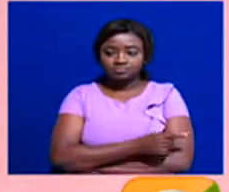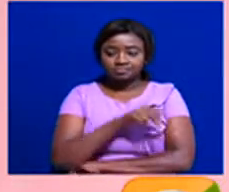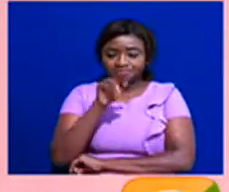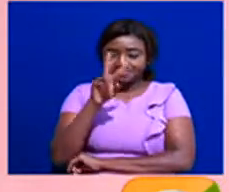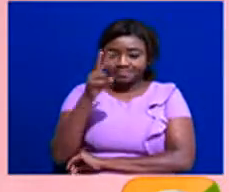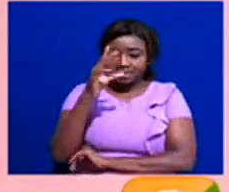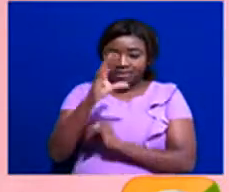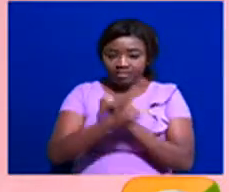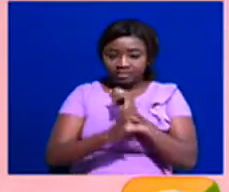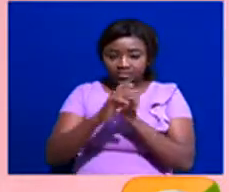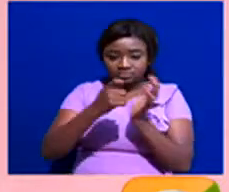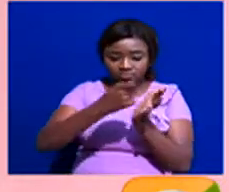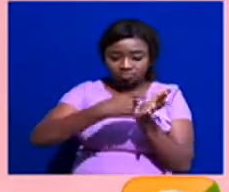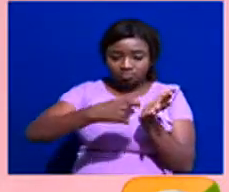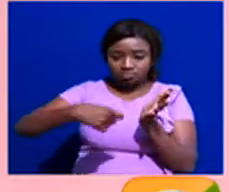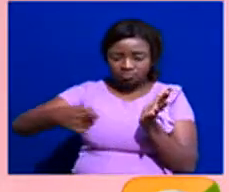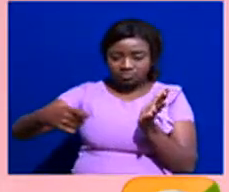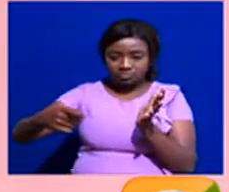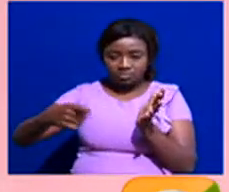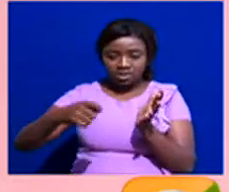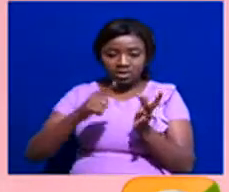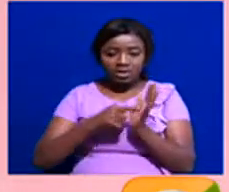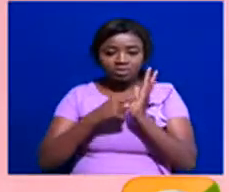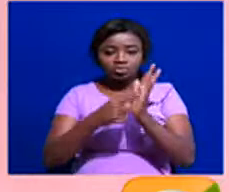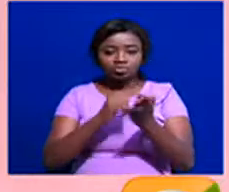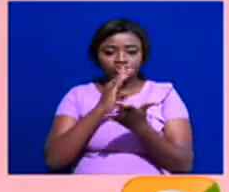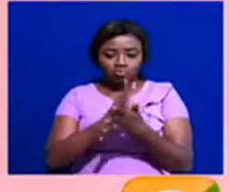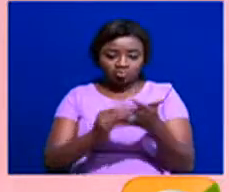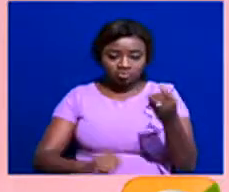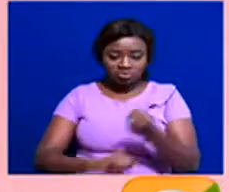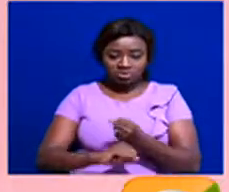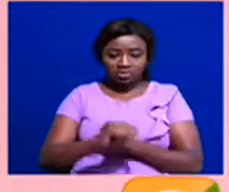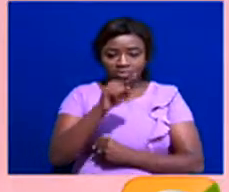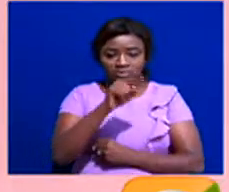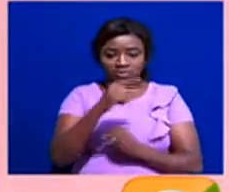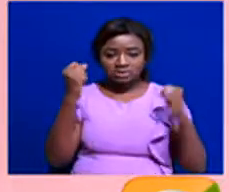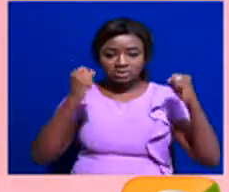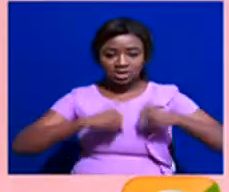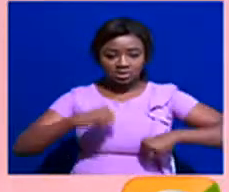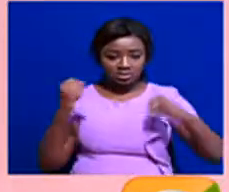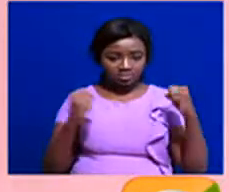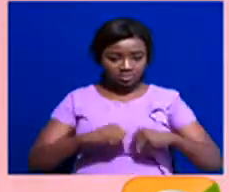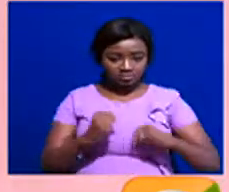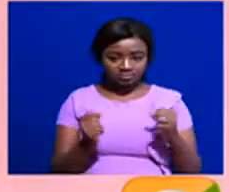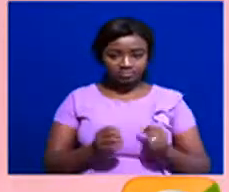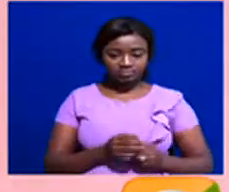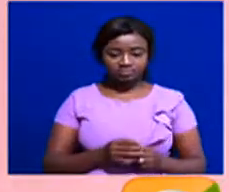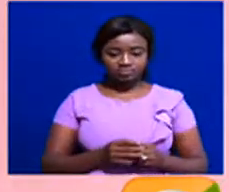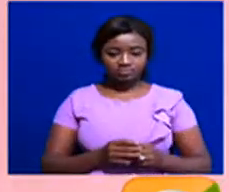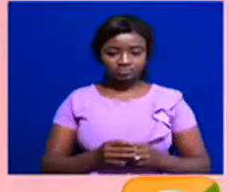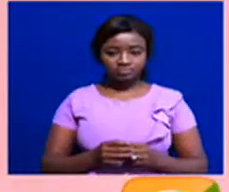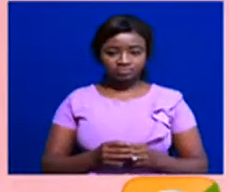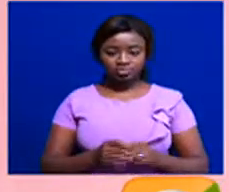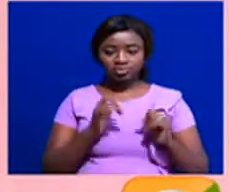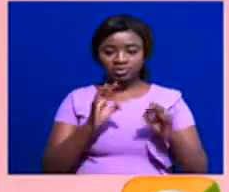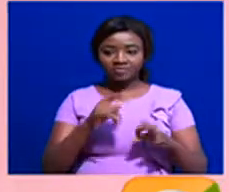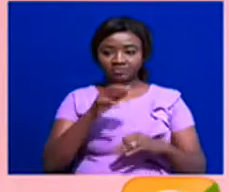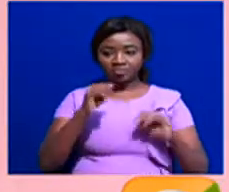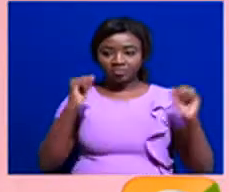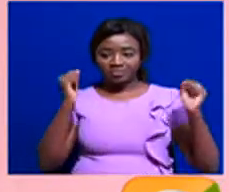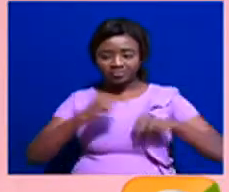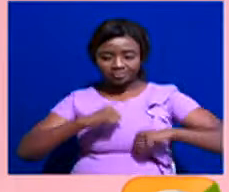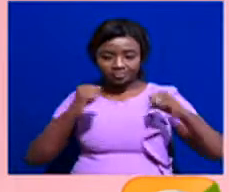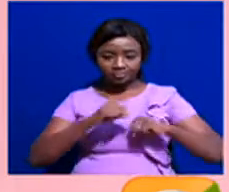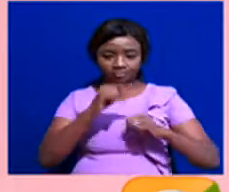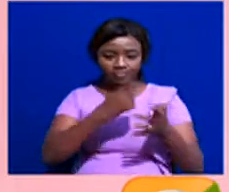to sign, to show its commitment by signing and ratifying on the same day. And once you ratify a global treaty,